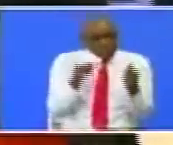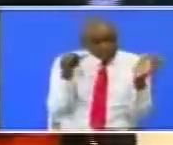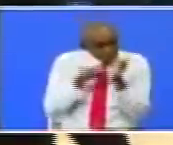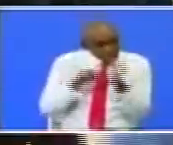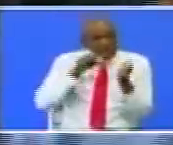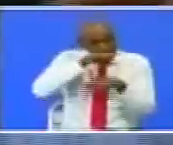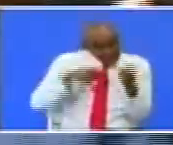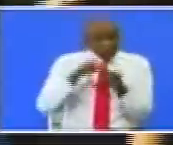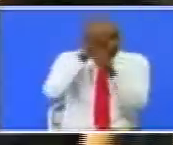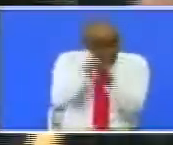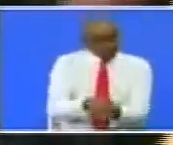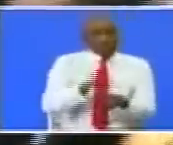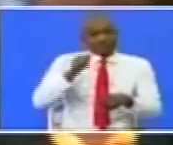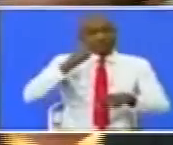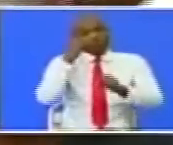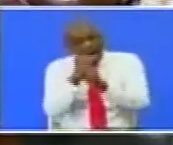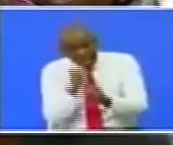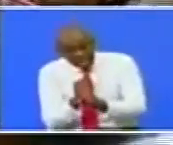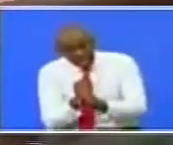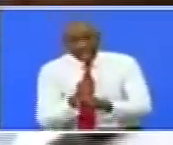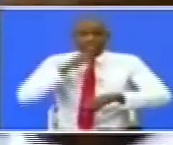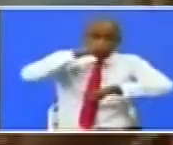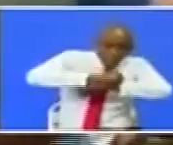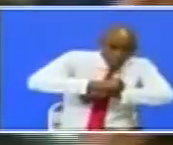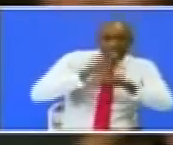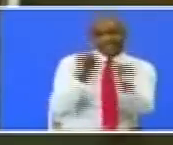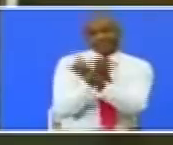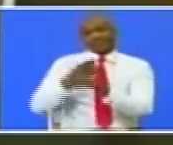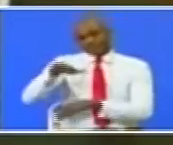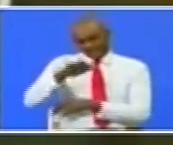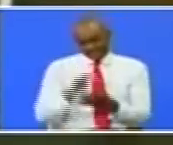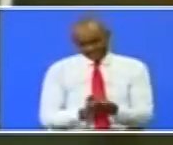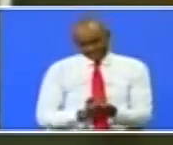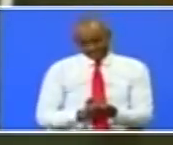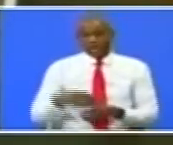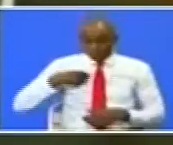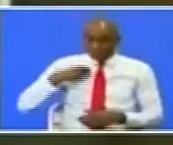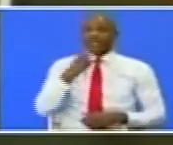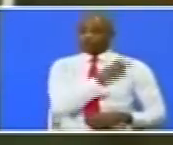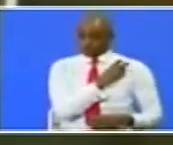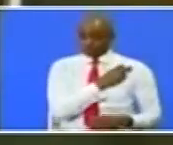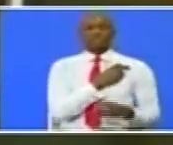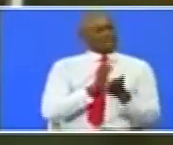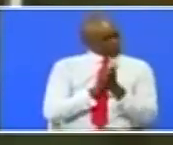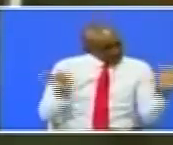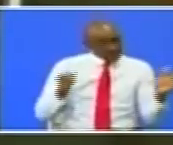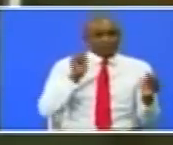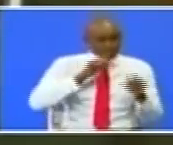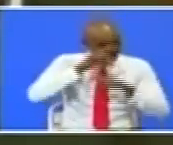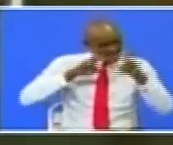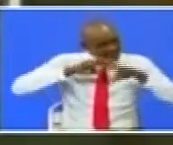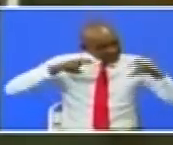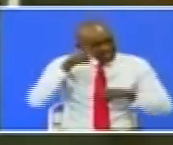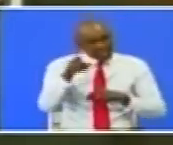that border discrimination in workplaces, schools, among others. We will be consulting widely because we've investigated